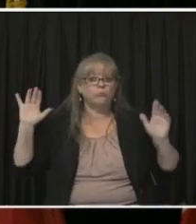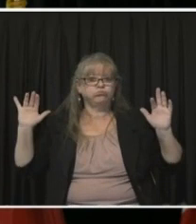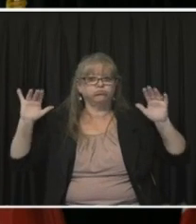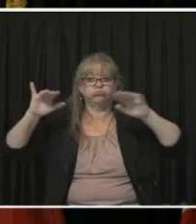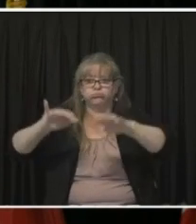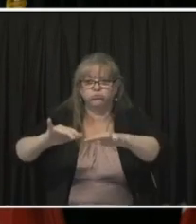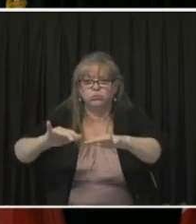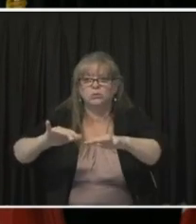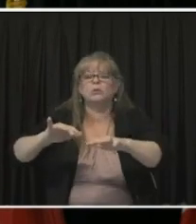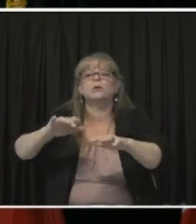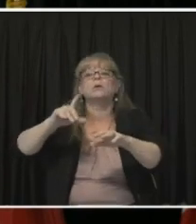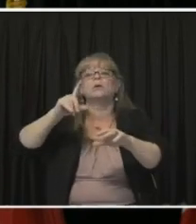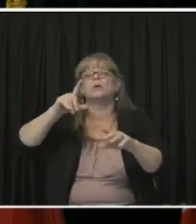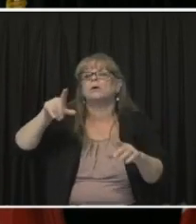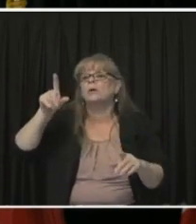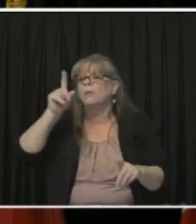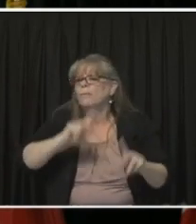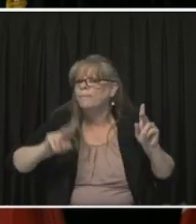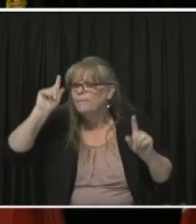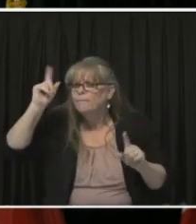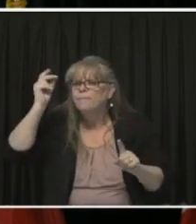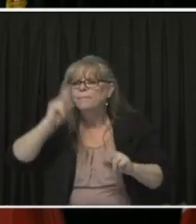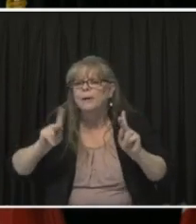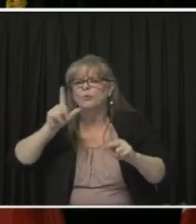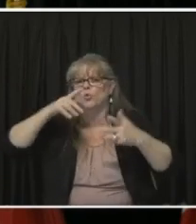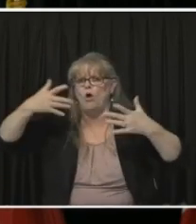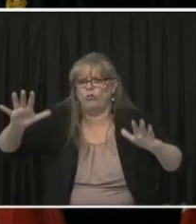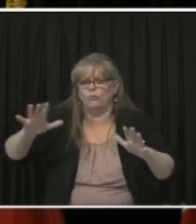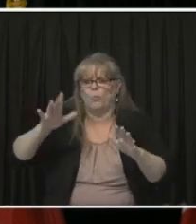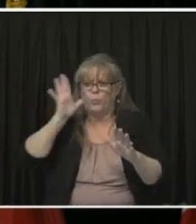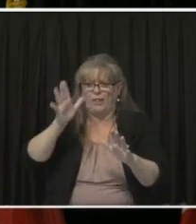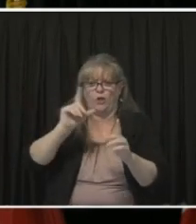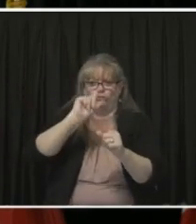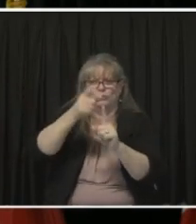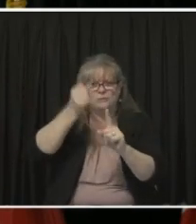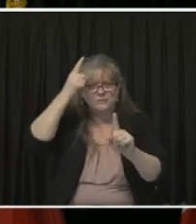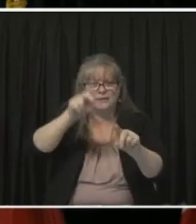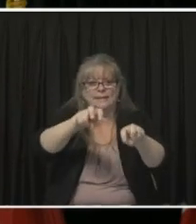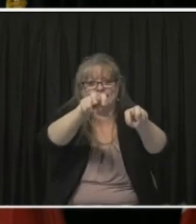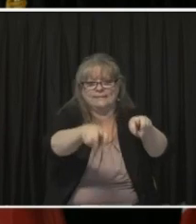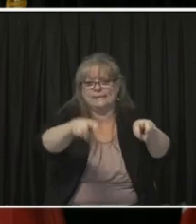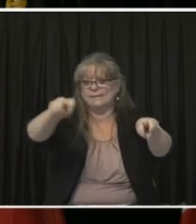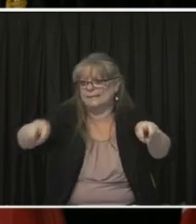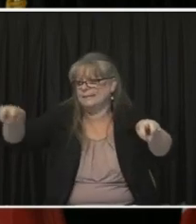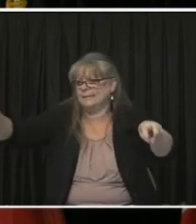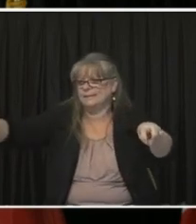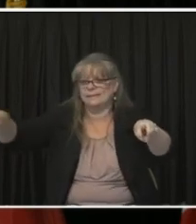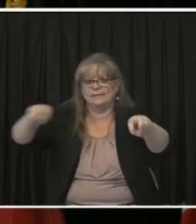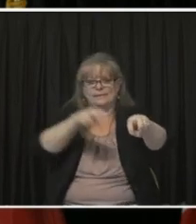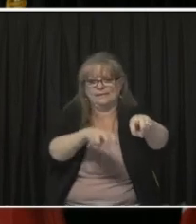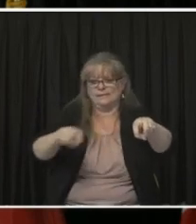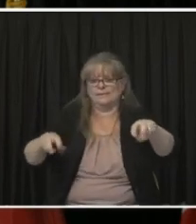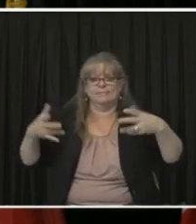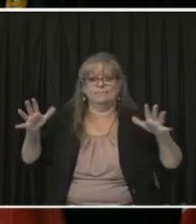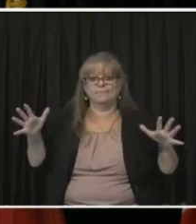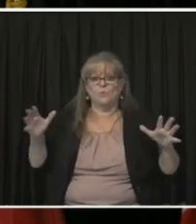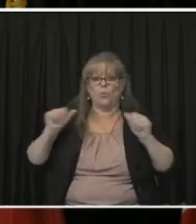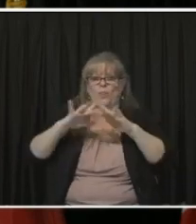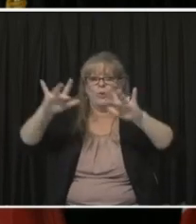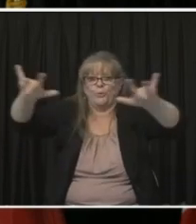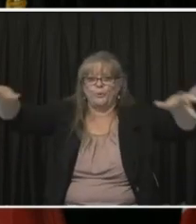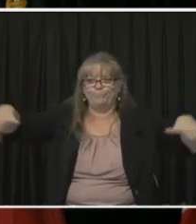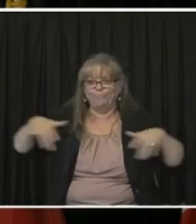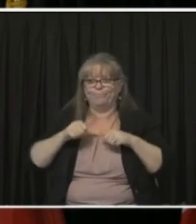students back for a final ceremony. I think many residents of El Paso County saw the successful exercises at the Air Force